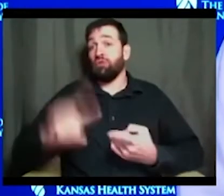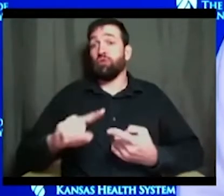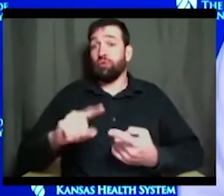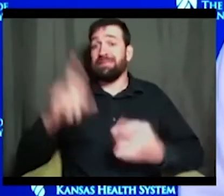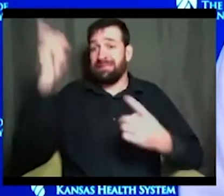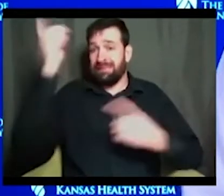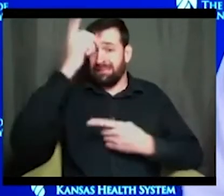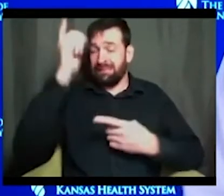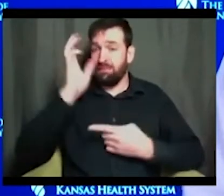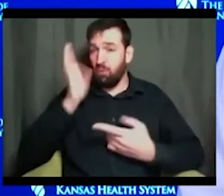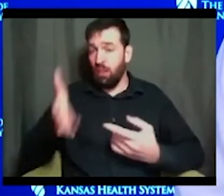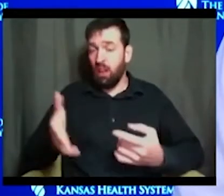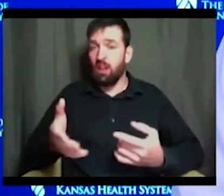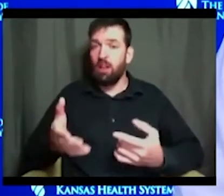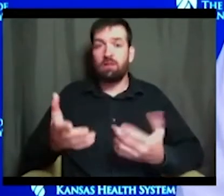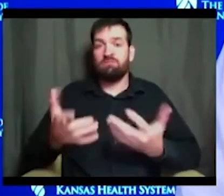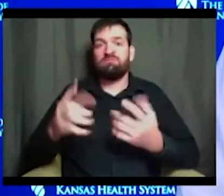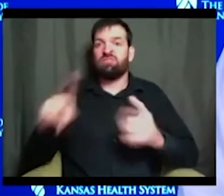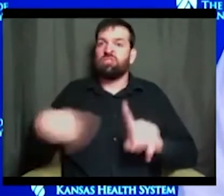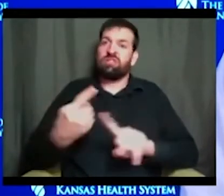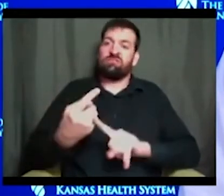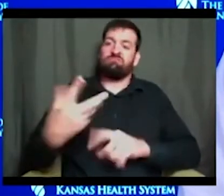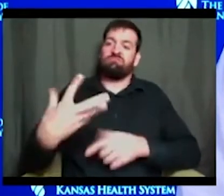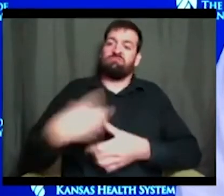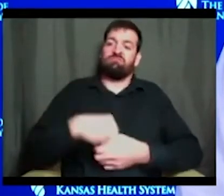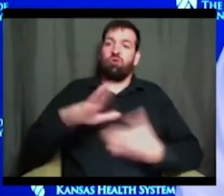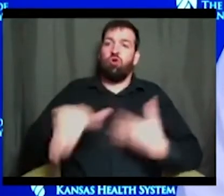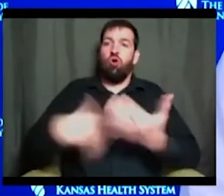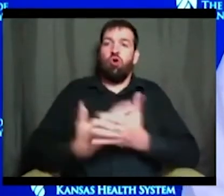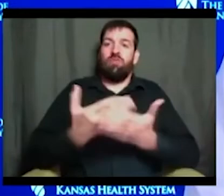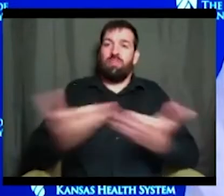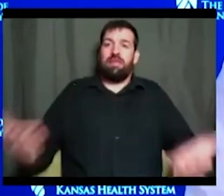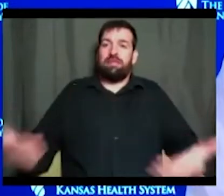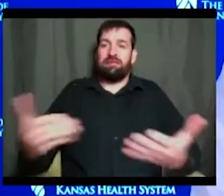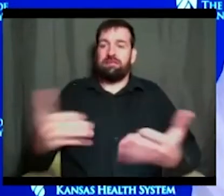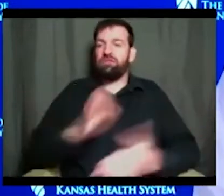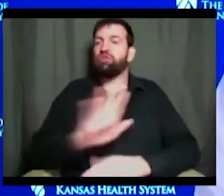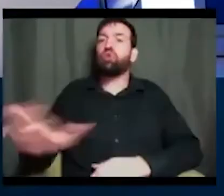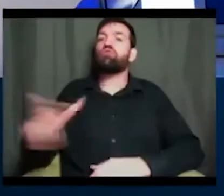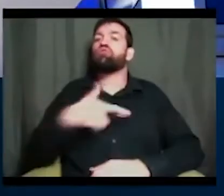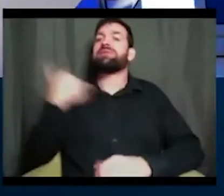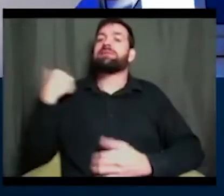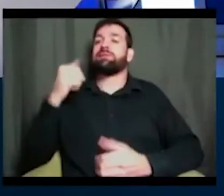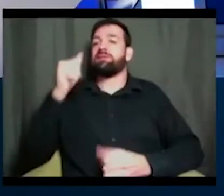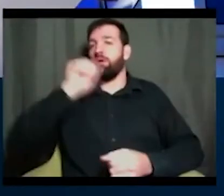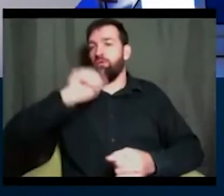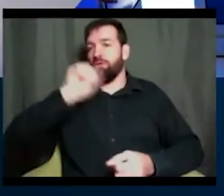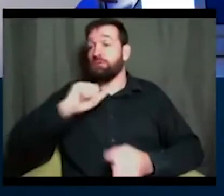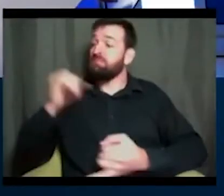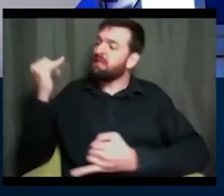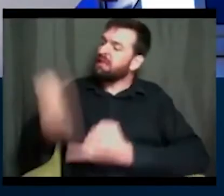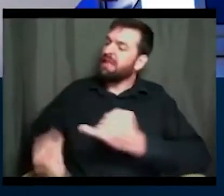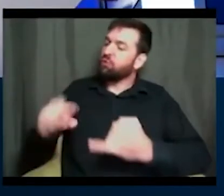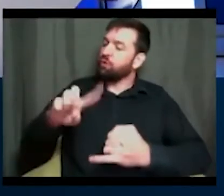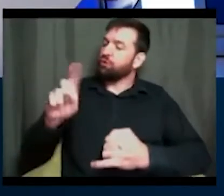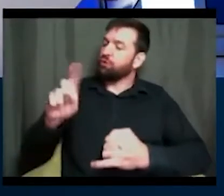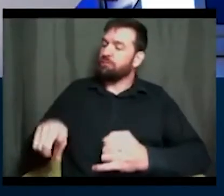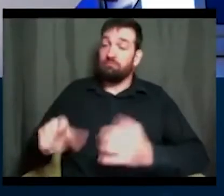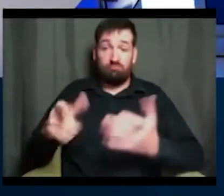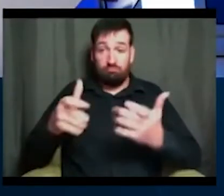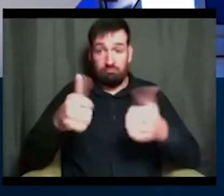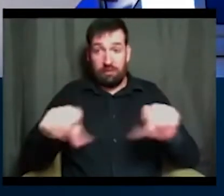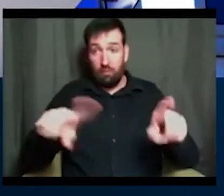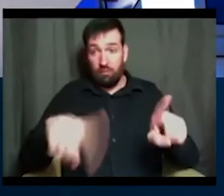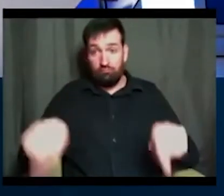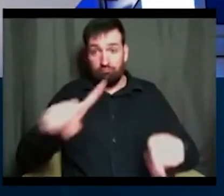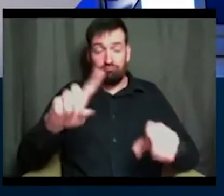just a matter of taking into account all of those things and what is your risk tolerance. Last question, and anyone can jump in on this one. Amy is